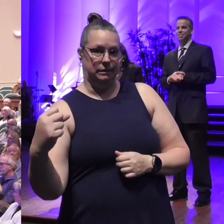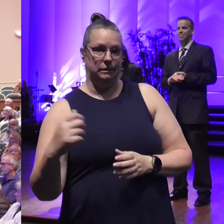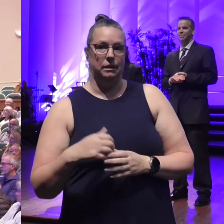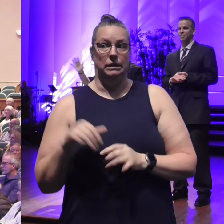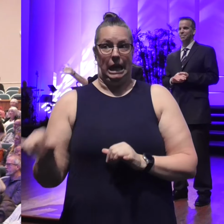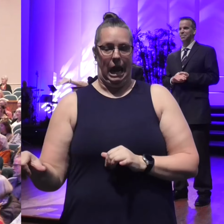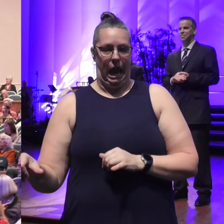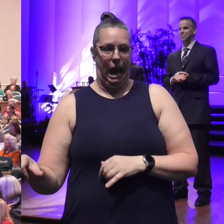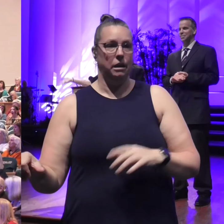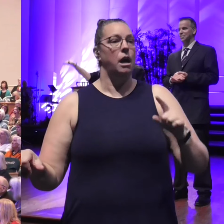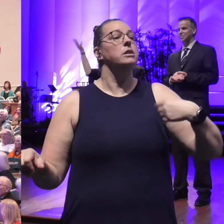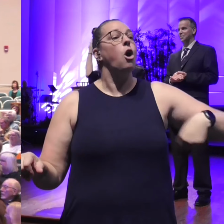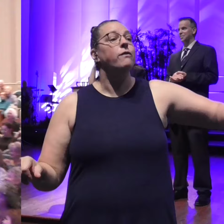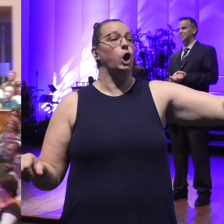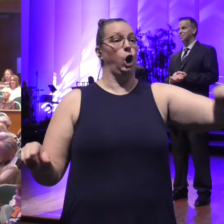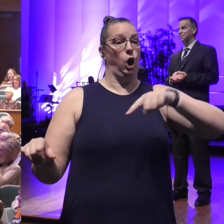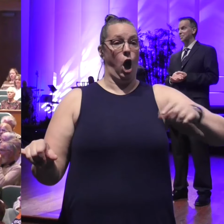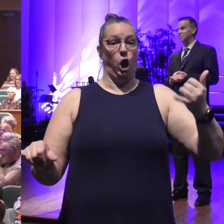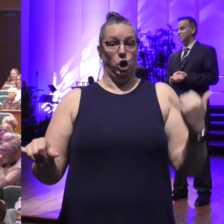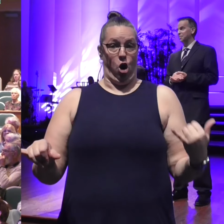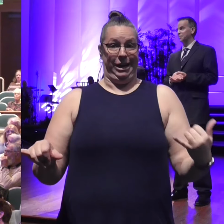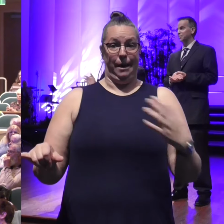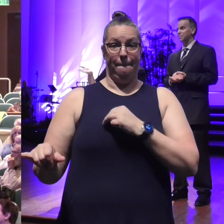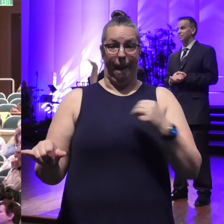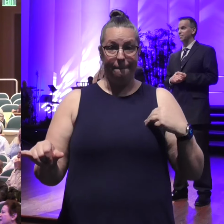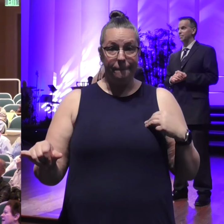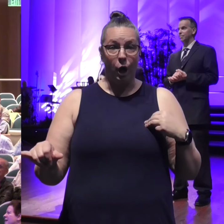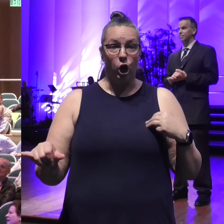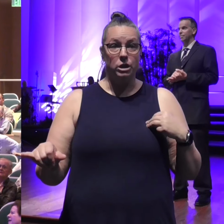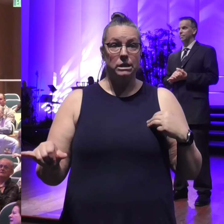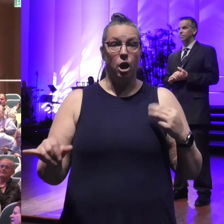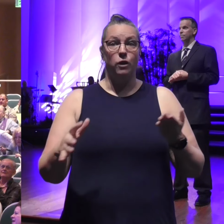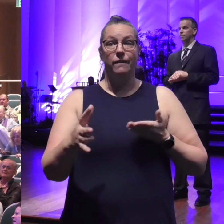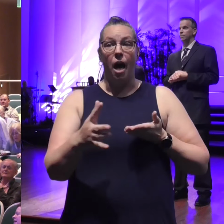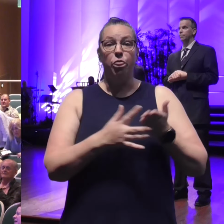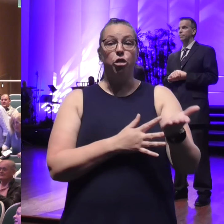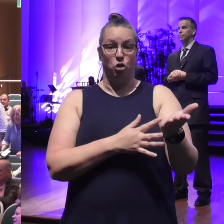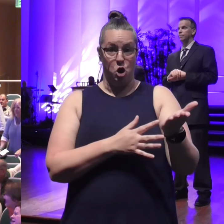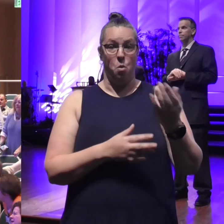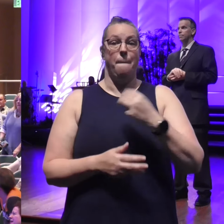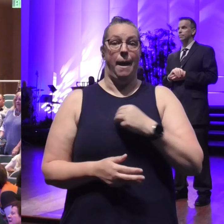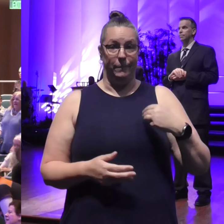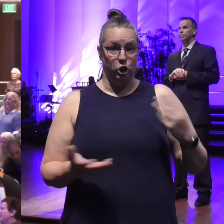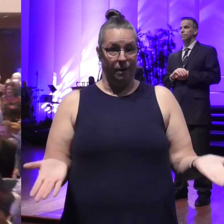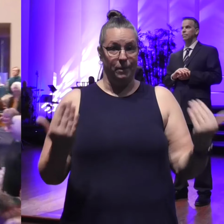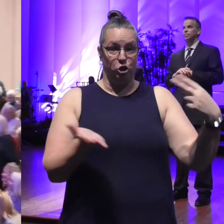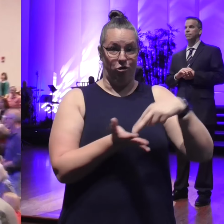stay standing, and I invite all of our current members, all those of you who've gone through membership, to rise with us.